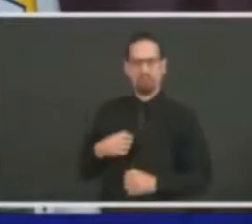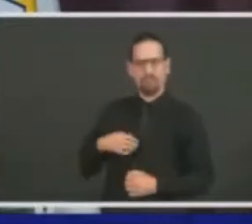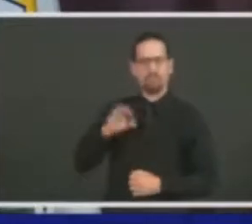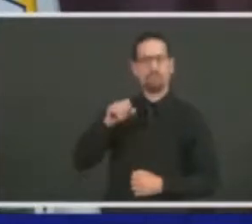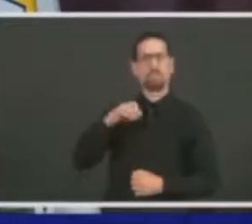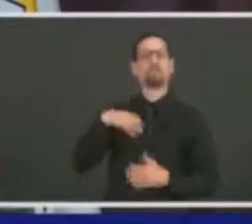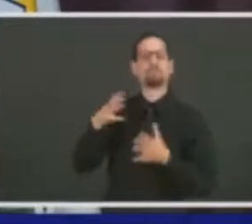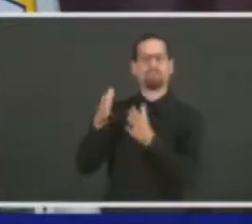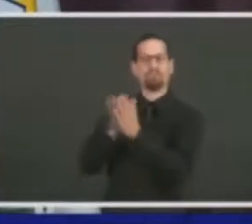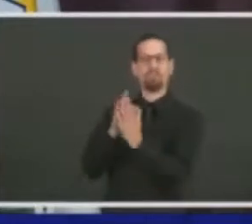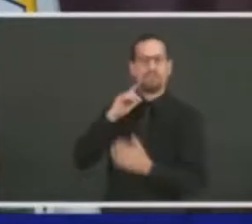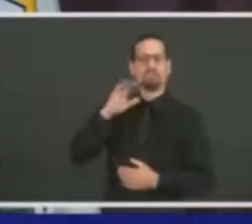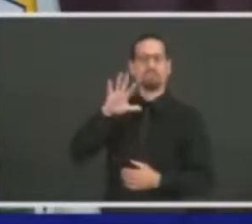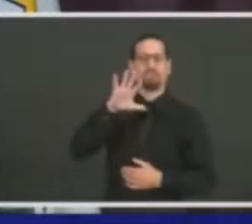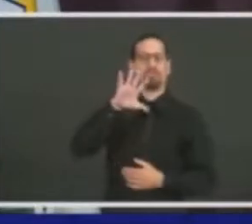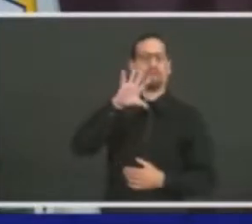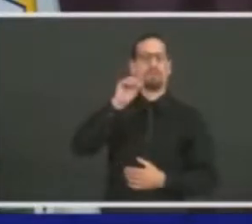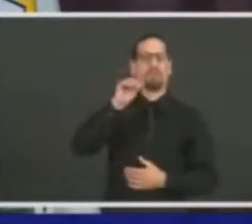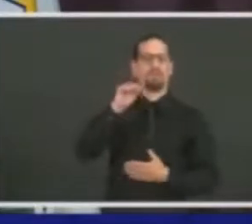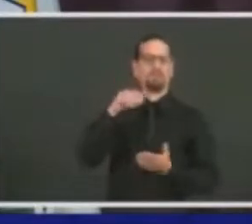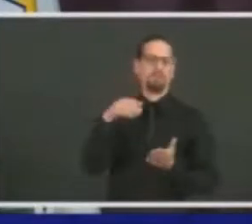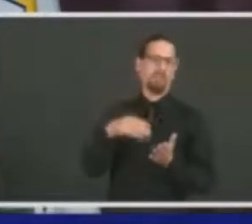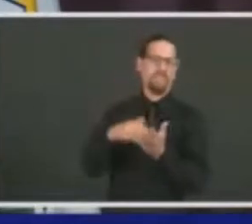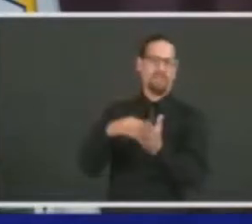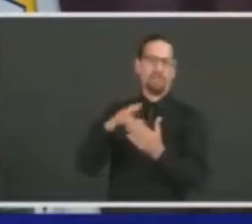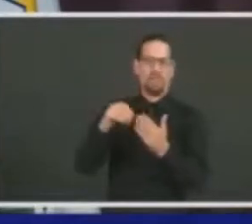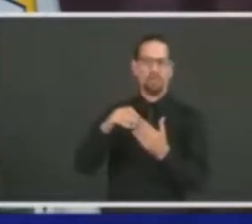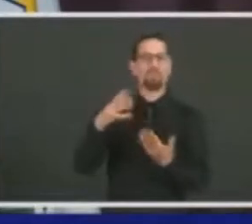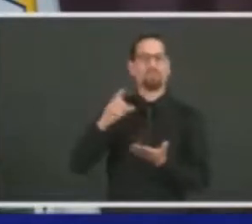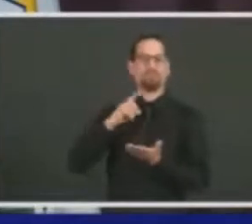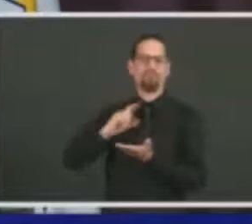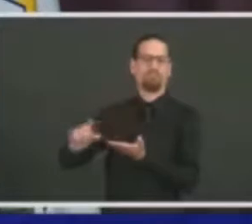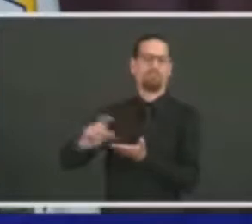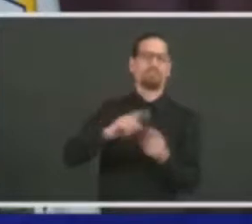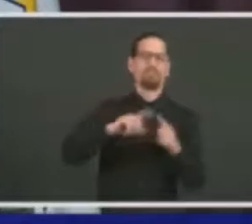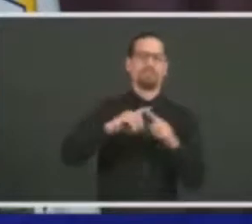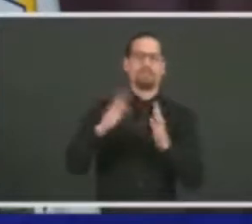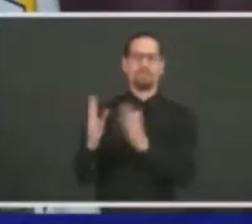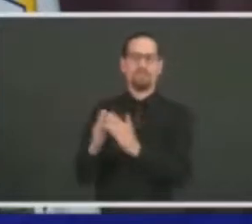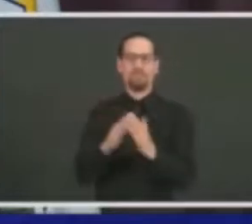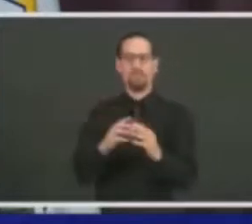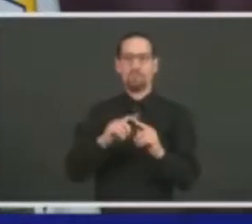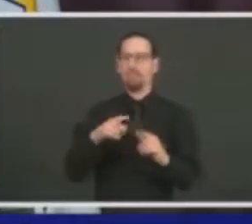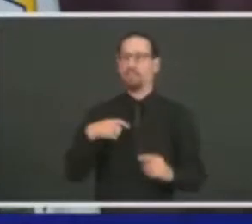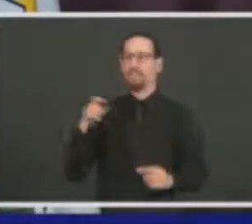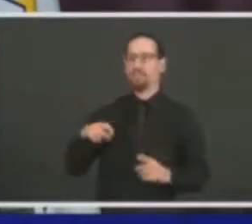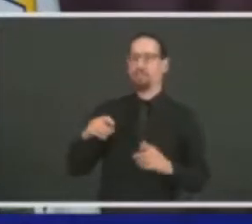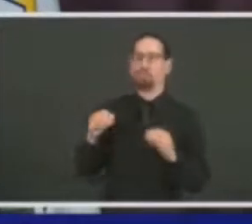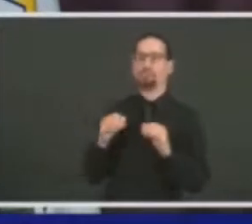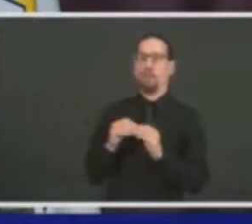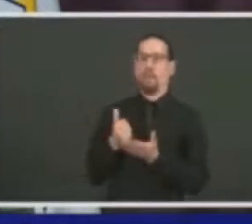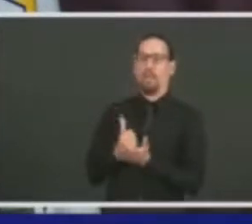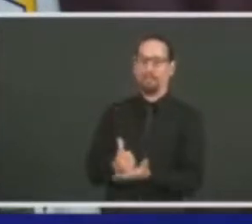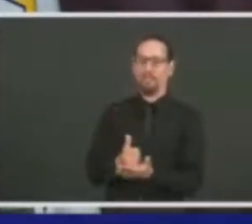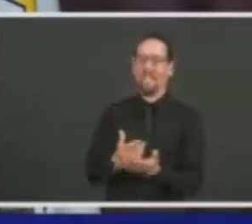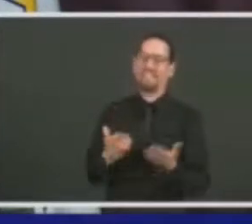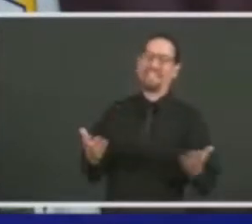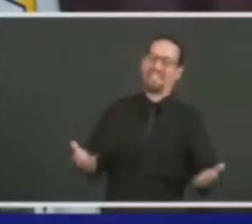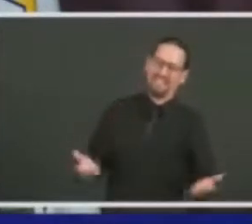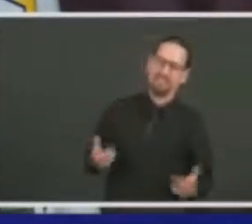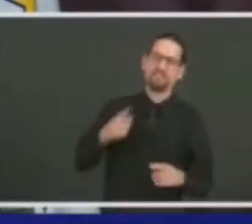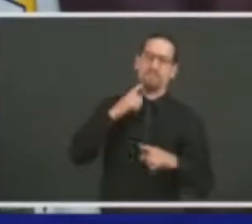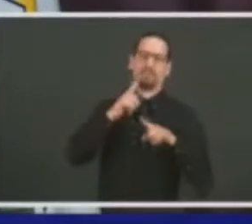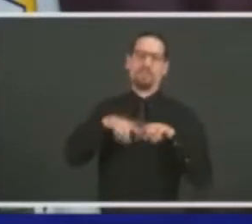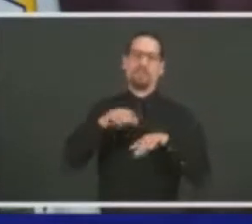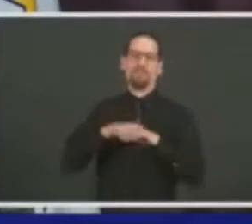reopening. And our ability to do more than that will depend entirely on what Congress does. At the moment, it's